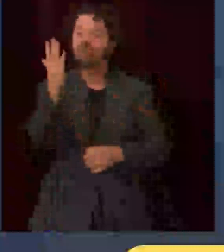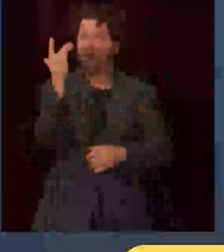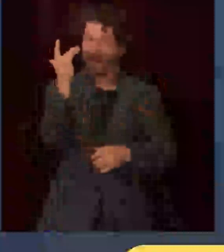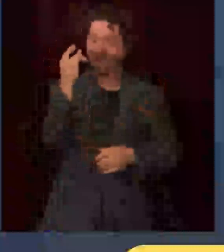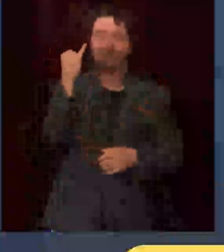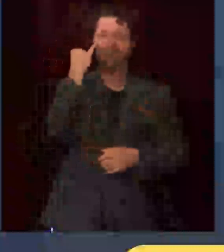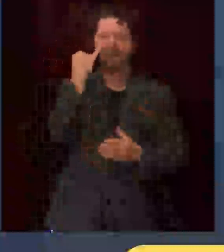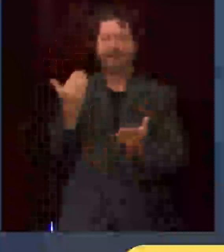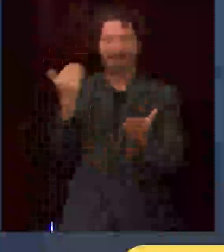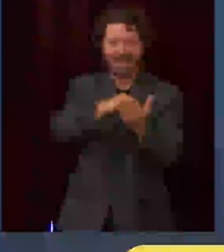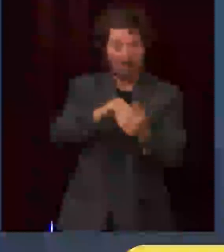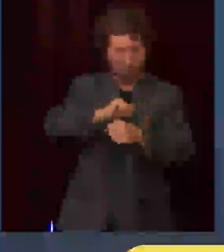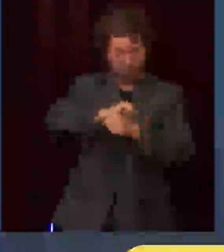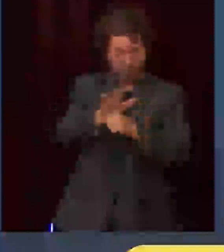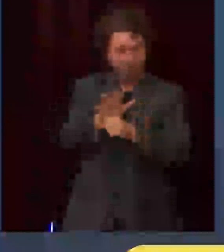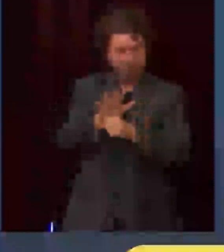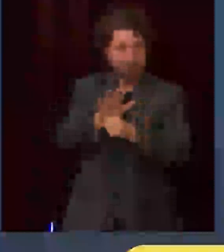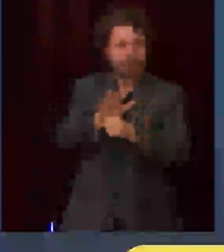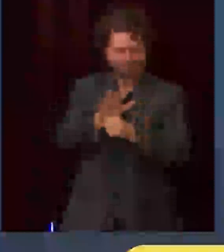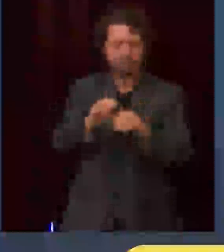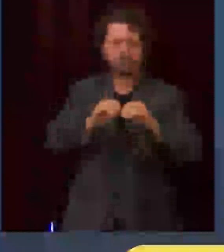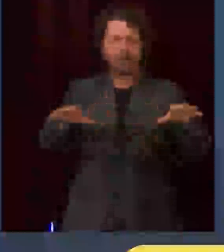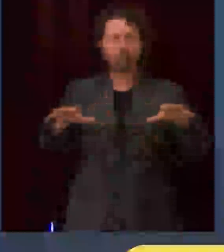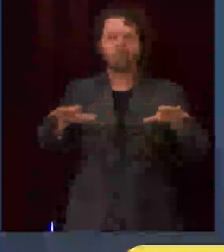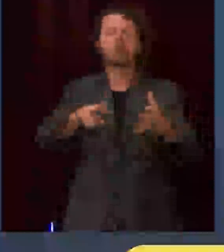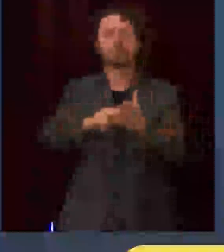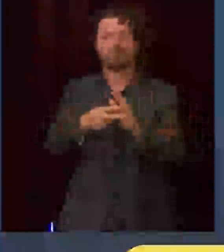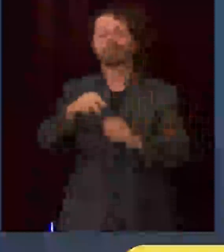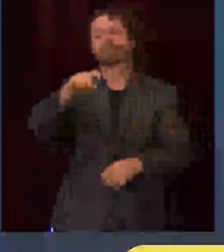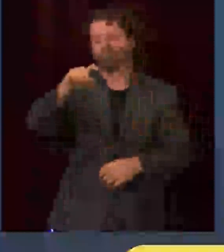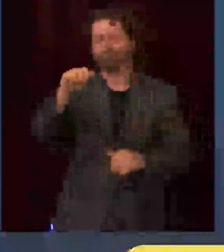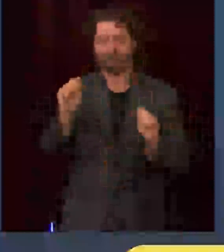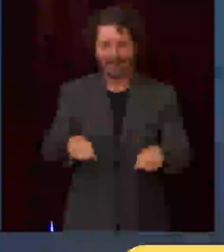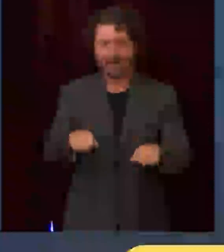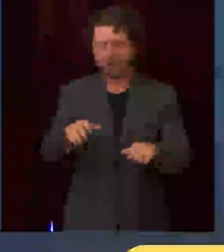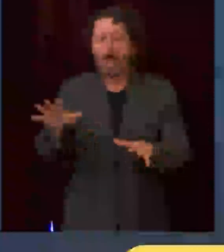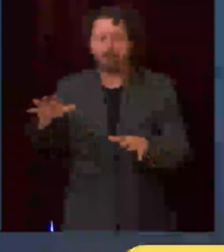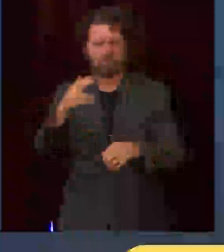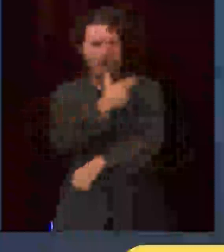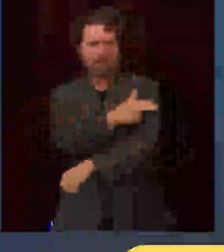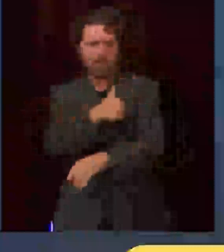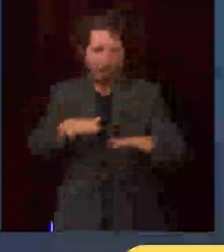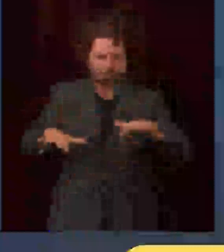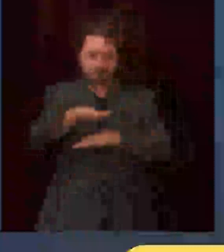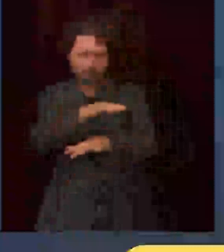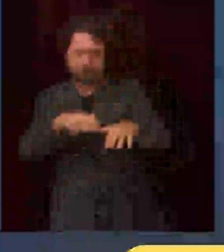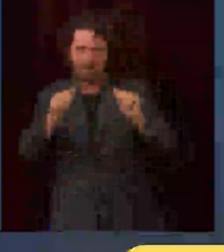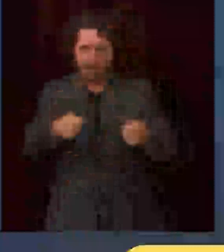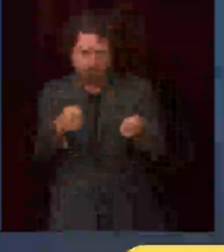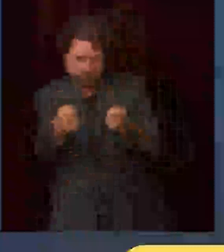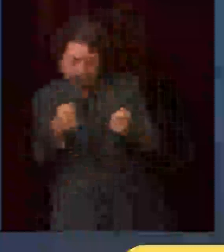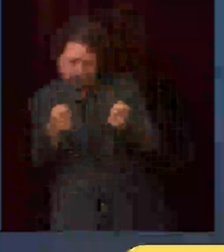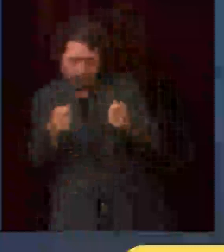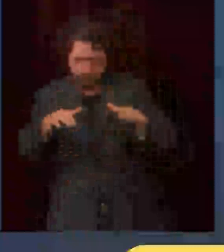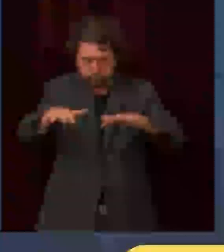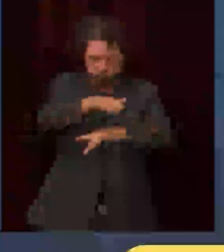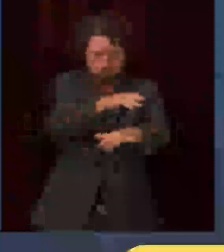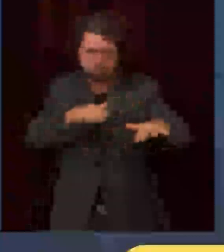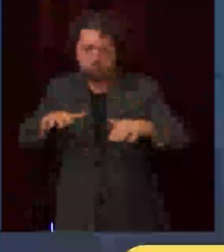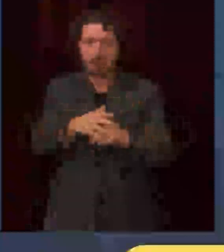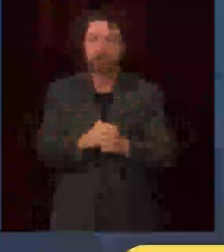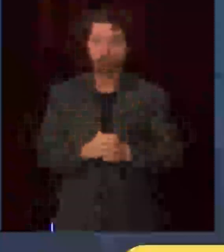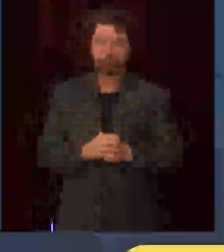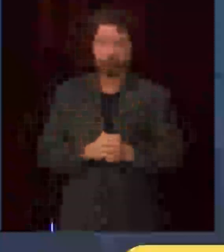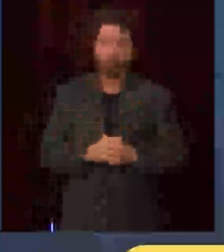world. Third, we'll look at the testing capacity. Counties will need to show that they have